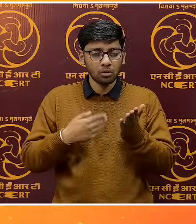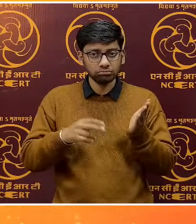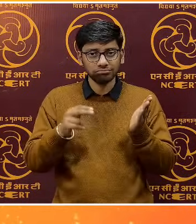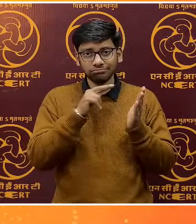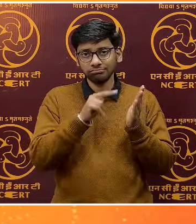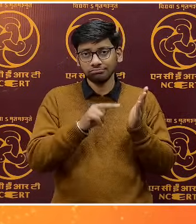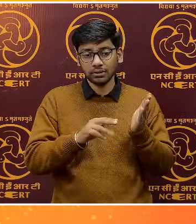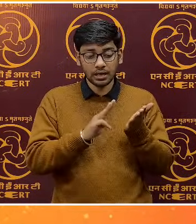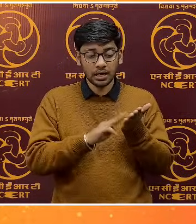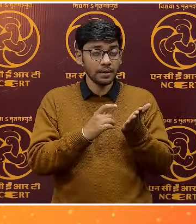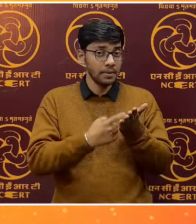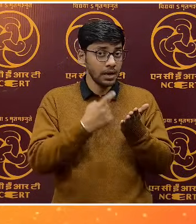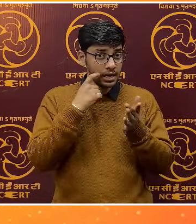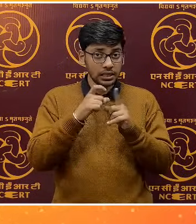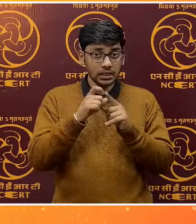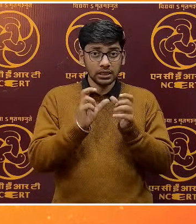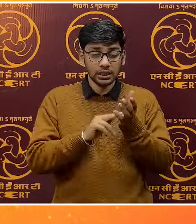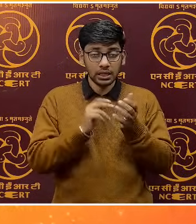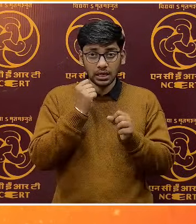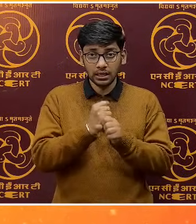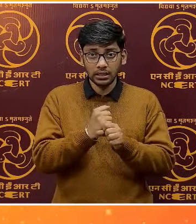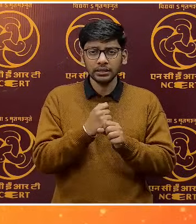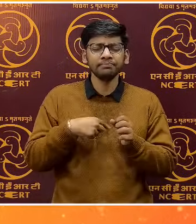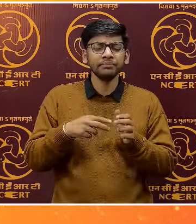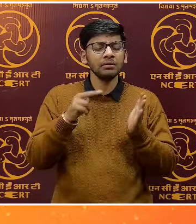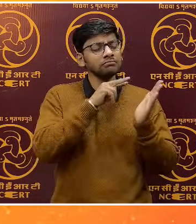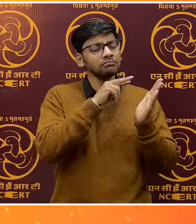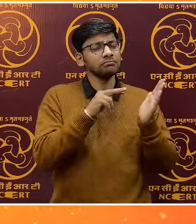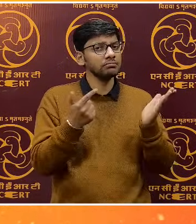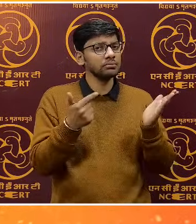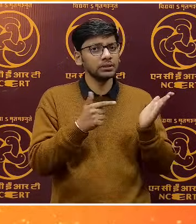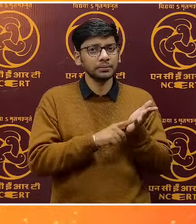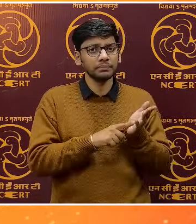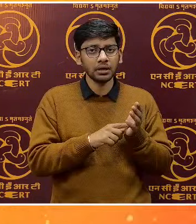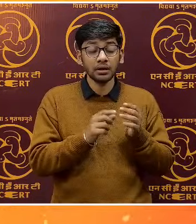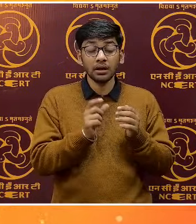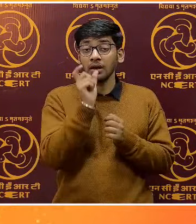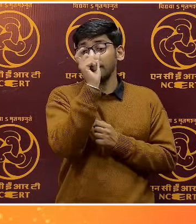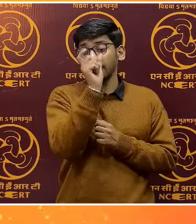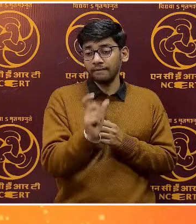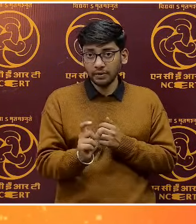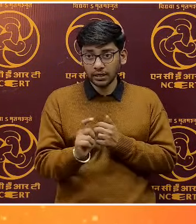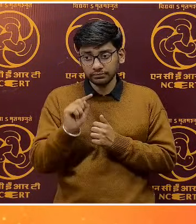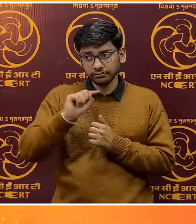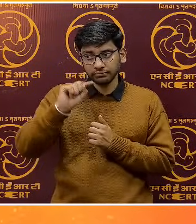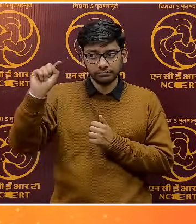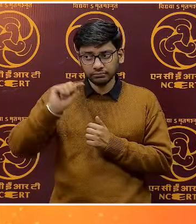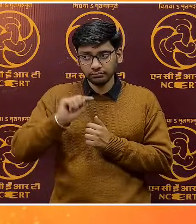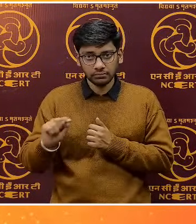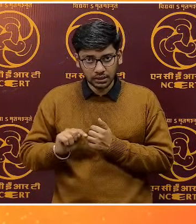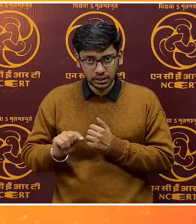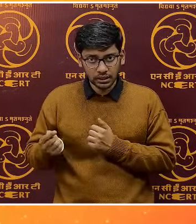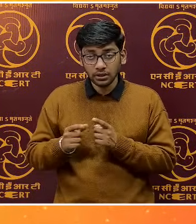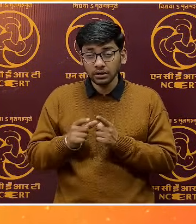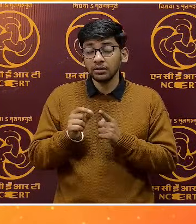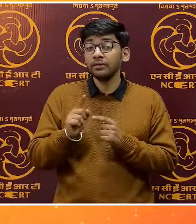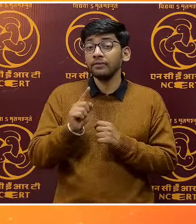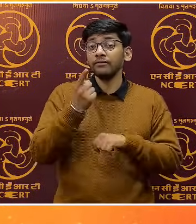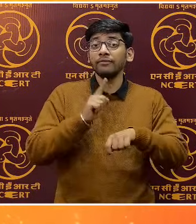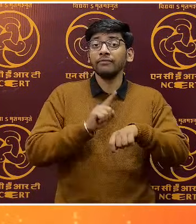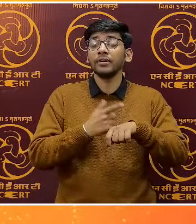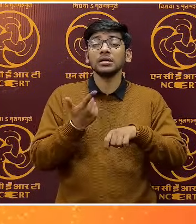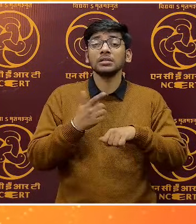is your Mridang textbook. And you can see here, match the action with the picture. The first one we can see